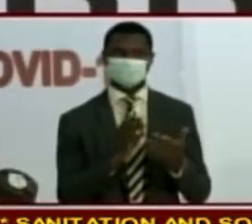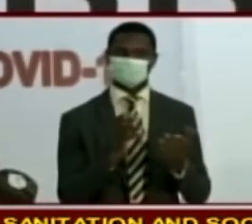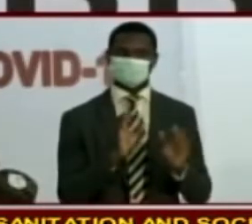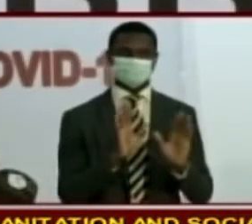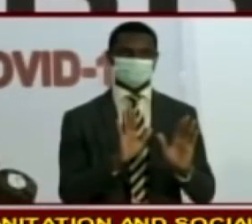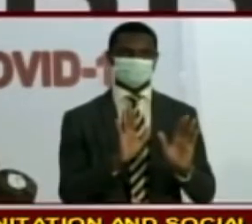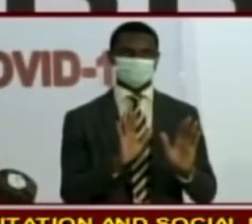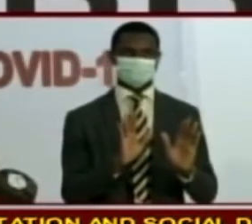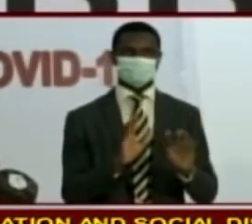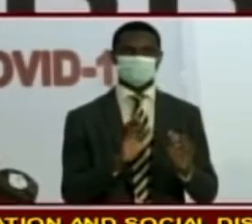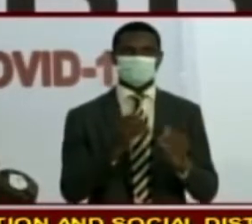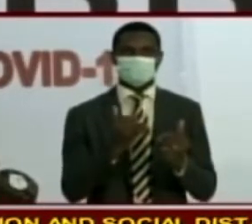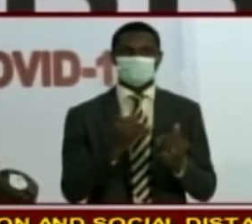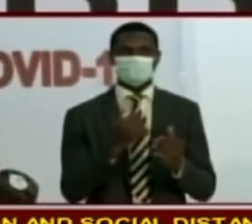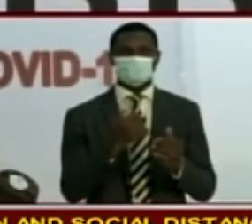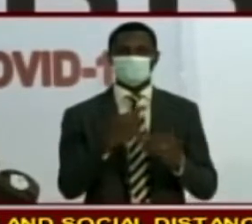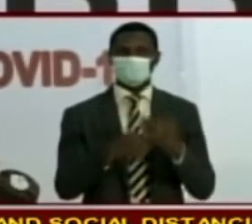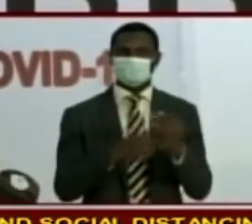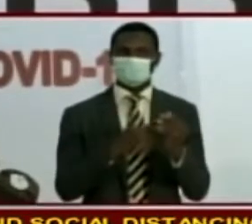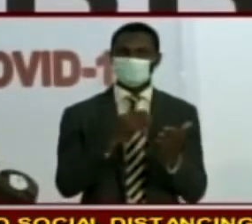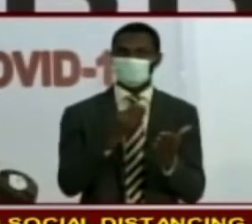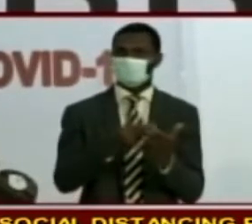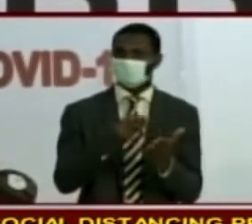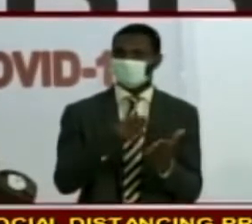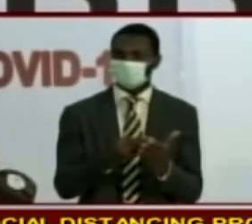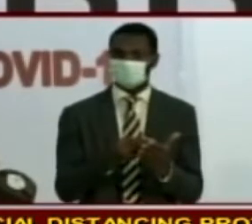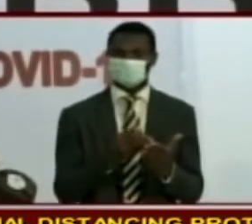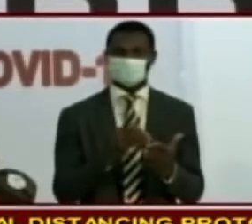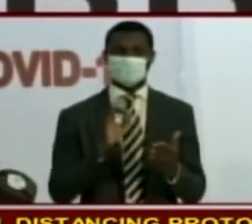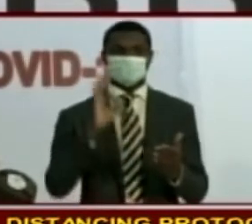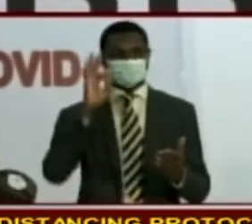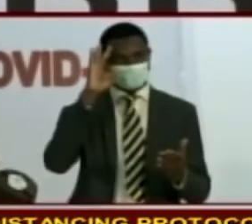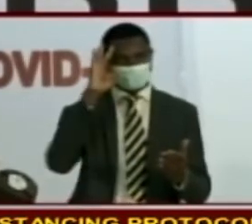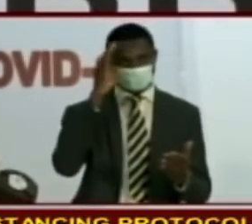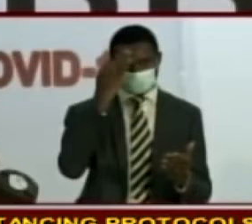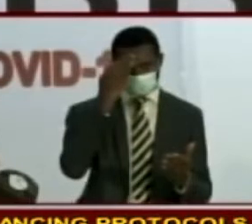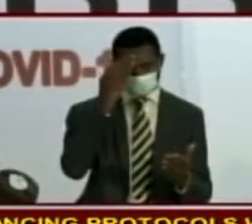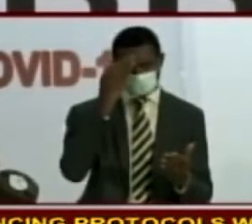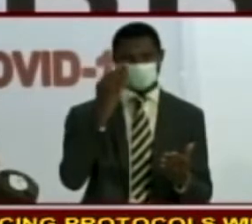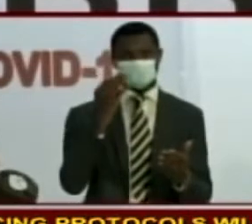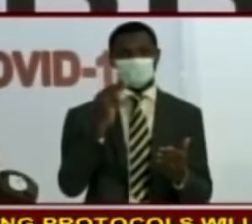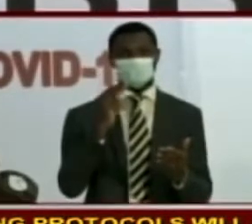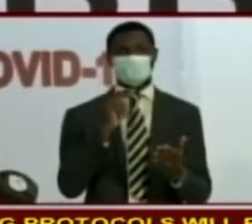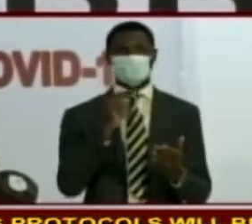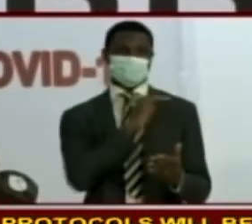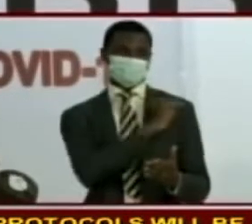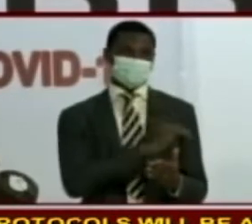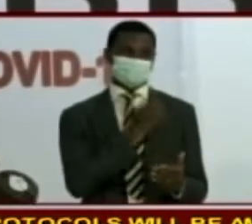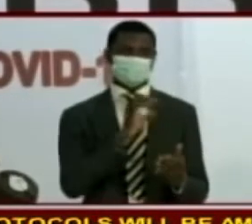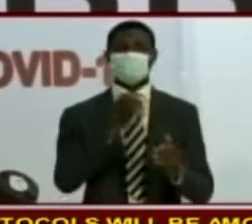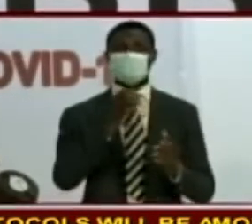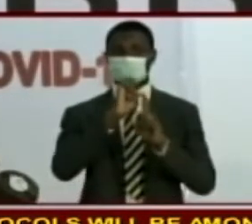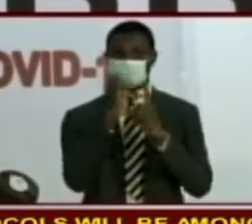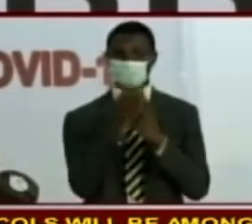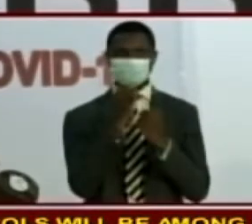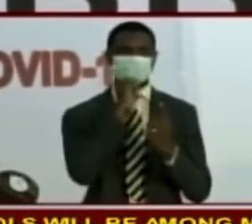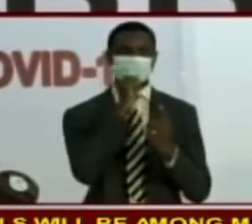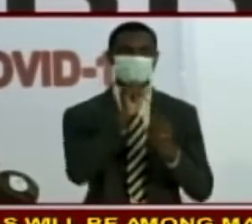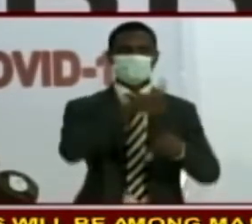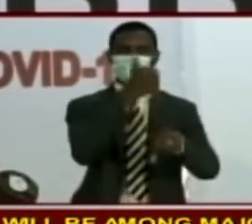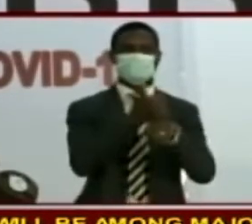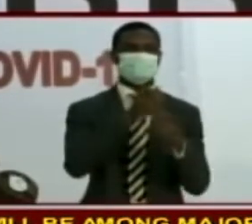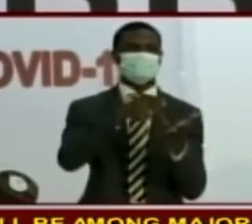pricing, the Federal Ministry of Environment does not set a price. However, the most important thing